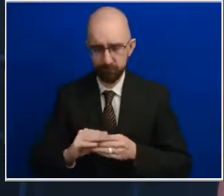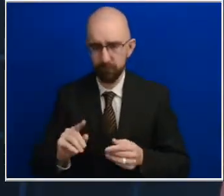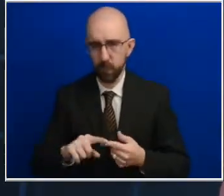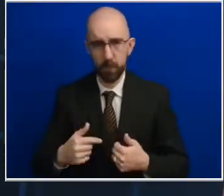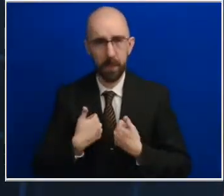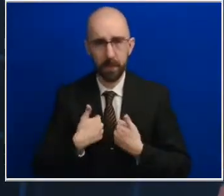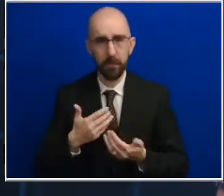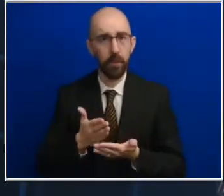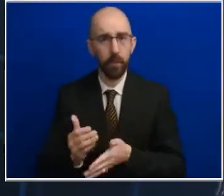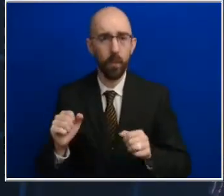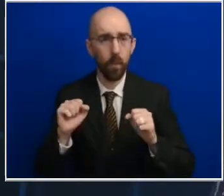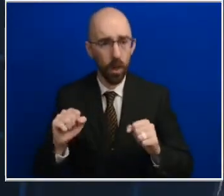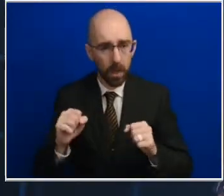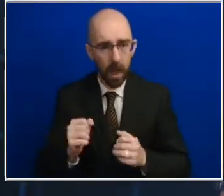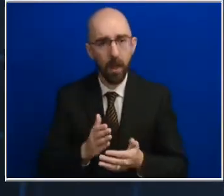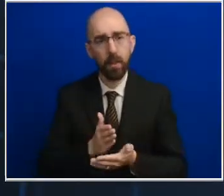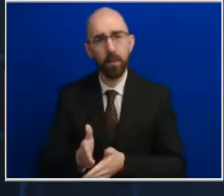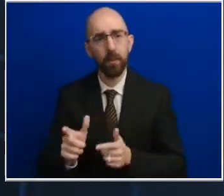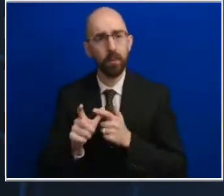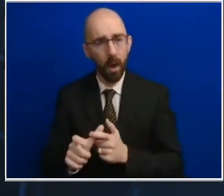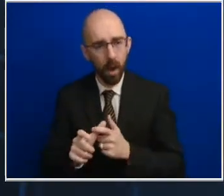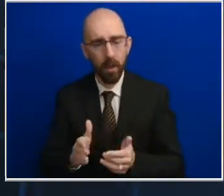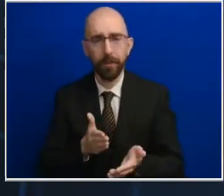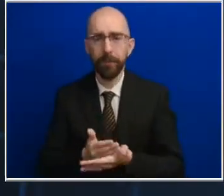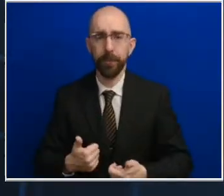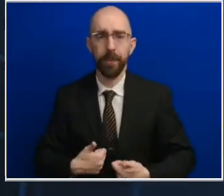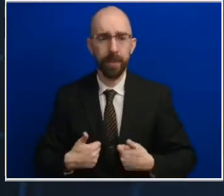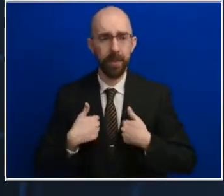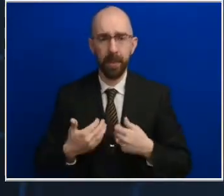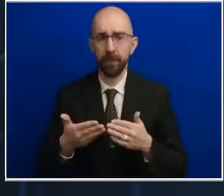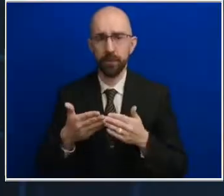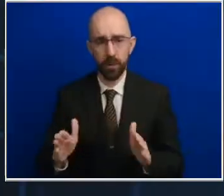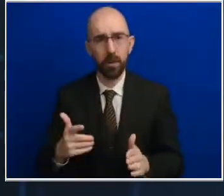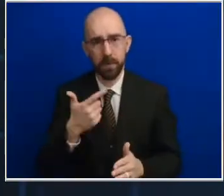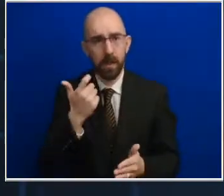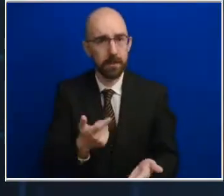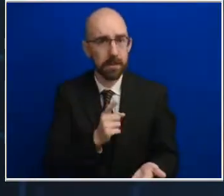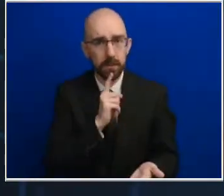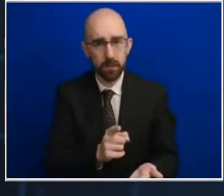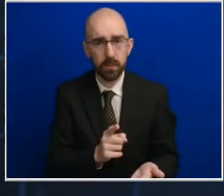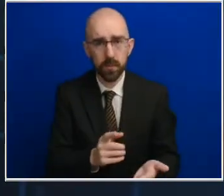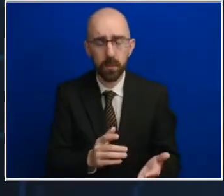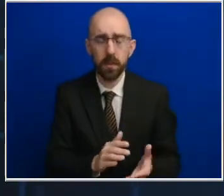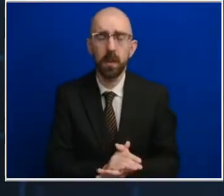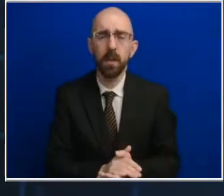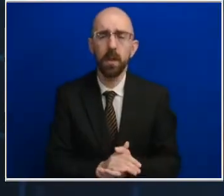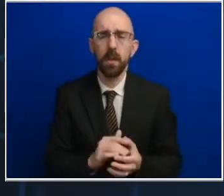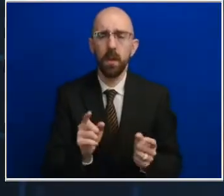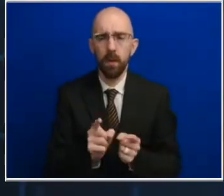through a run, through life in general, because it's true. And also,